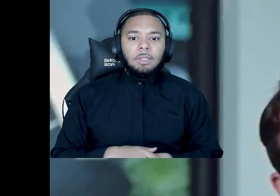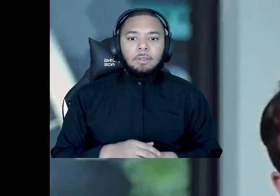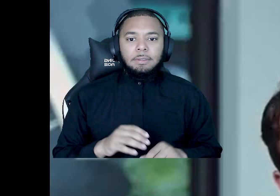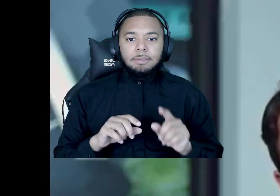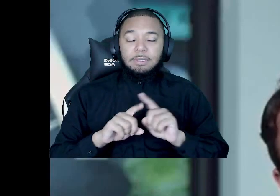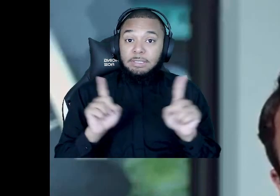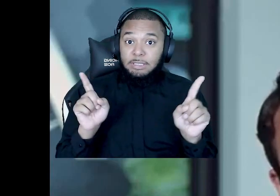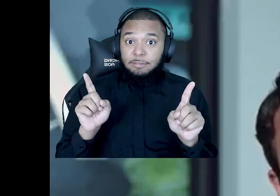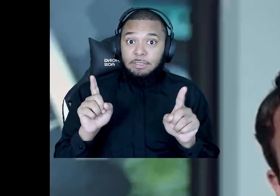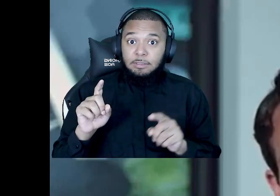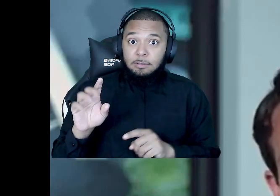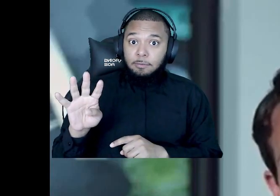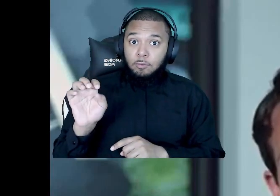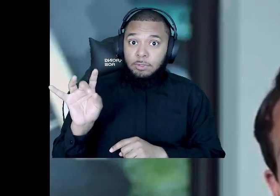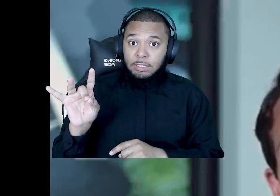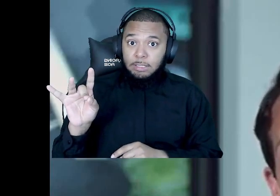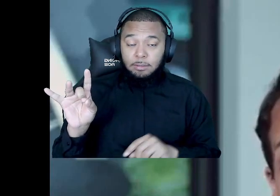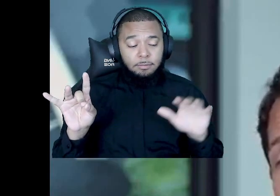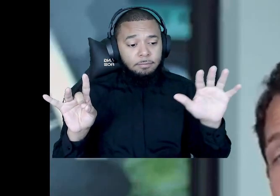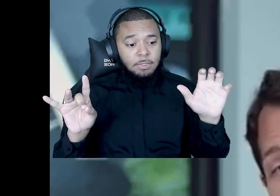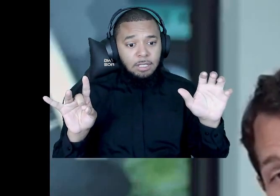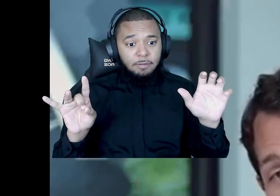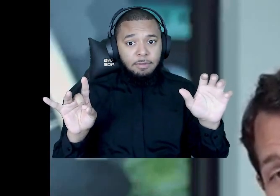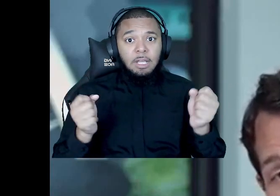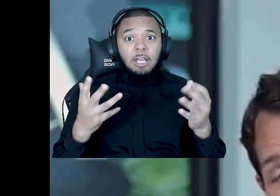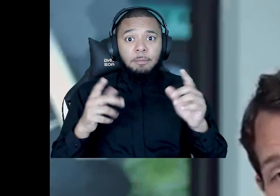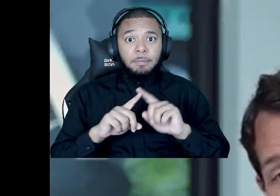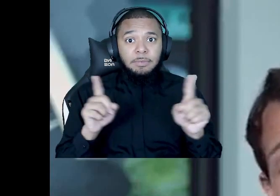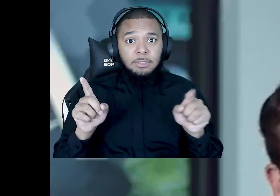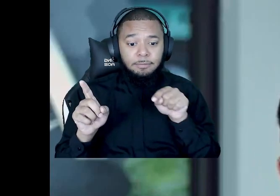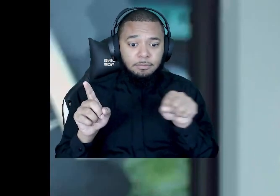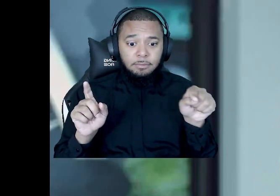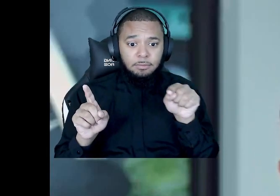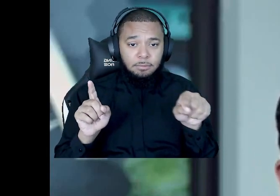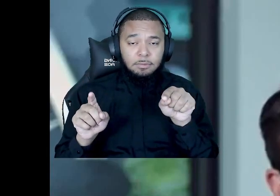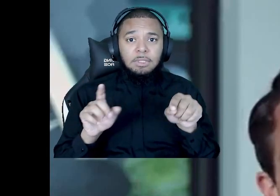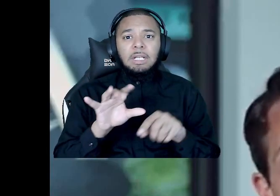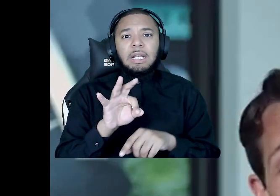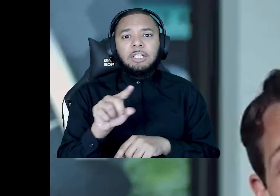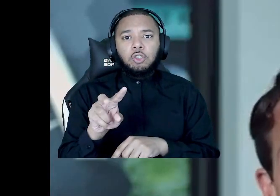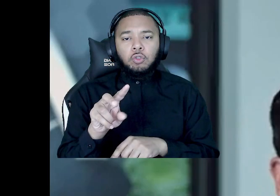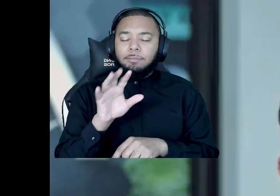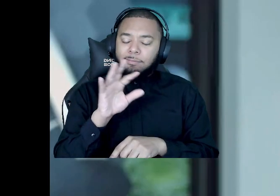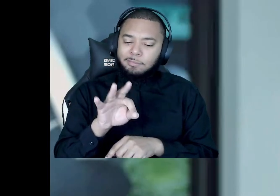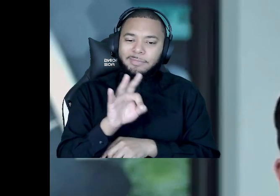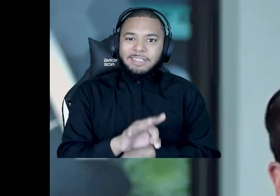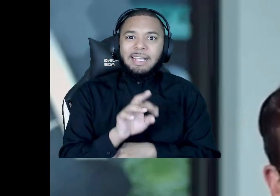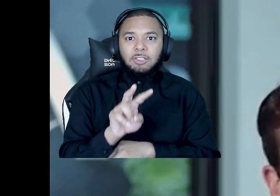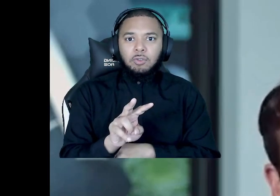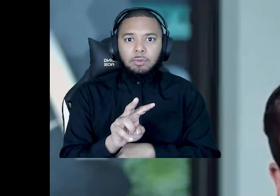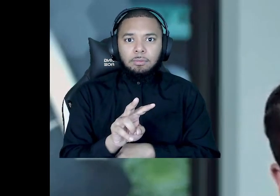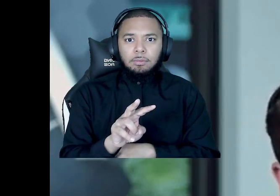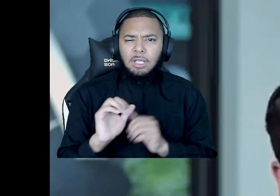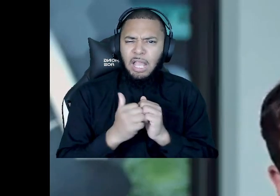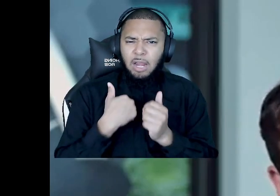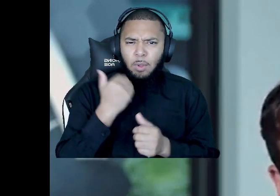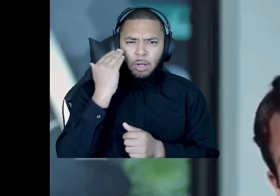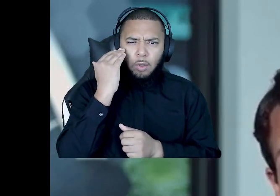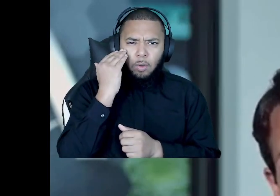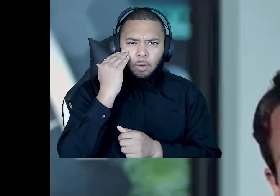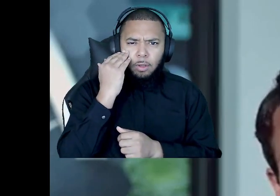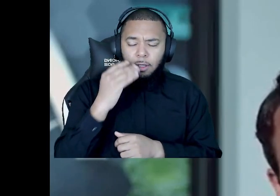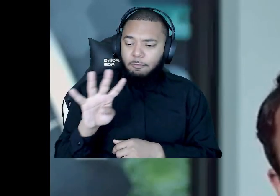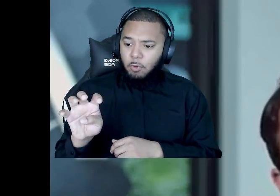408 and 500 is 92. How do I know that? Well, 400 and 500, there's a difference